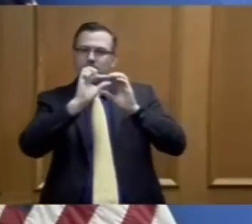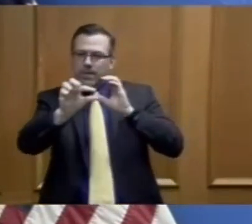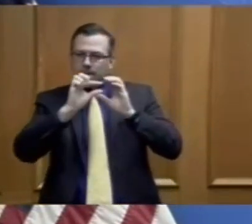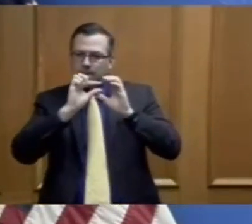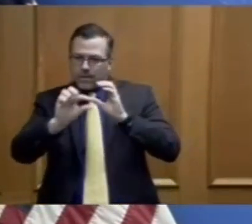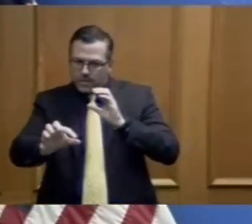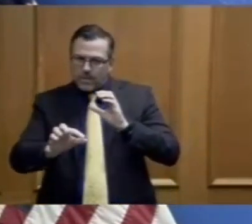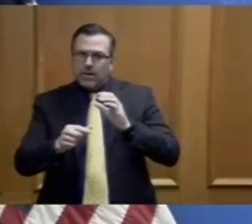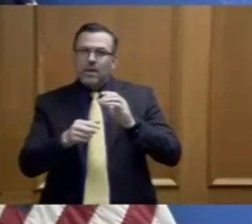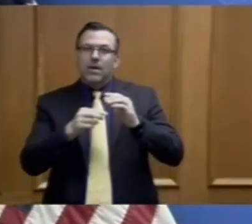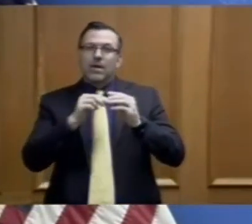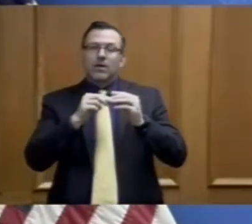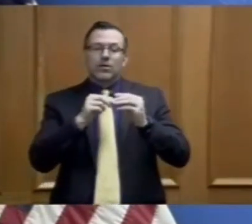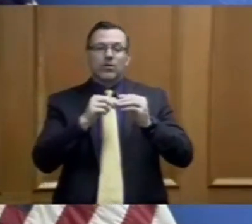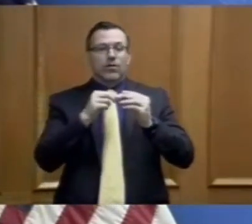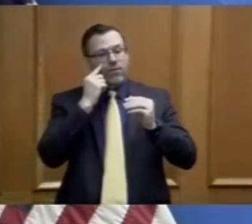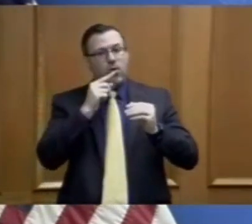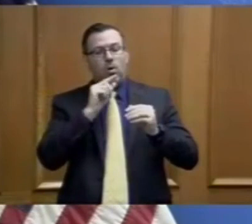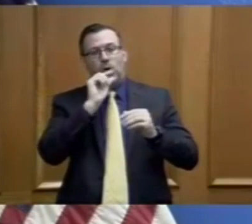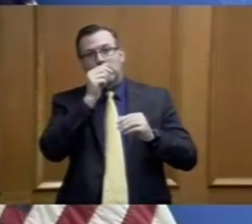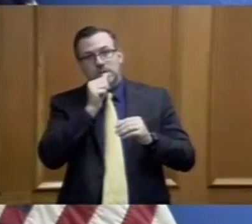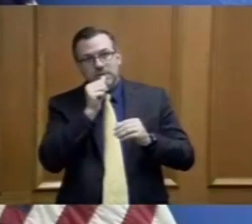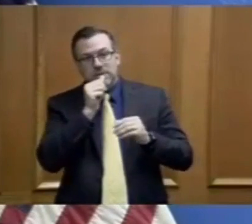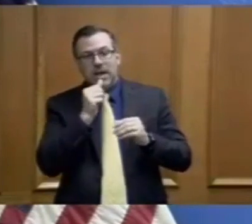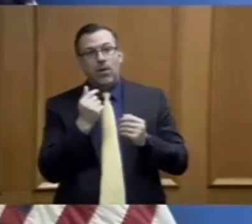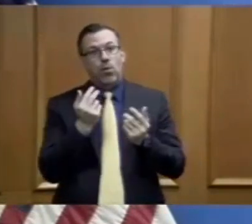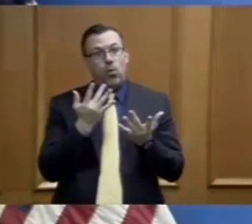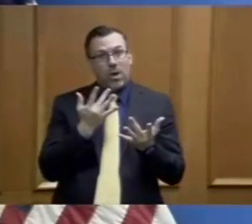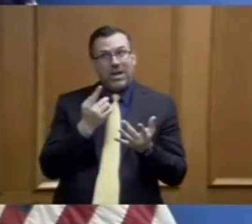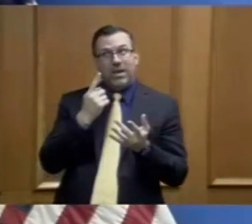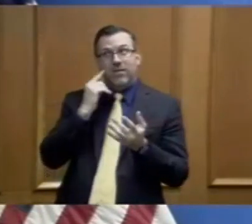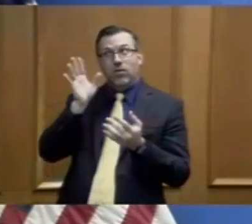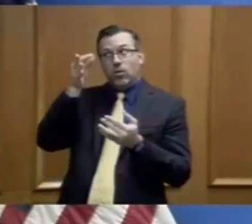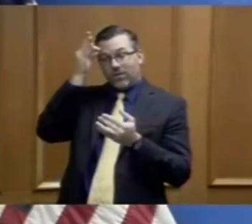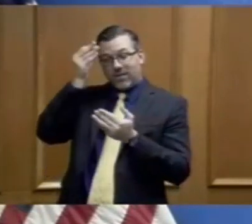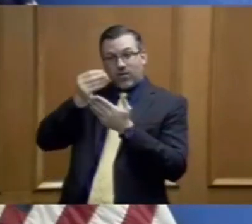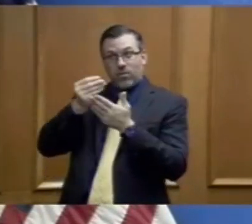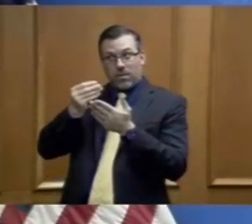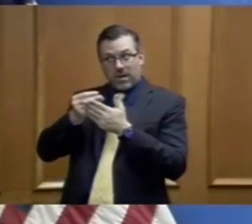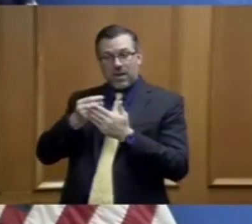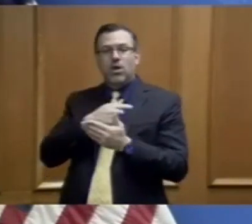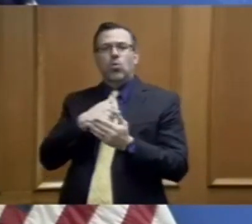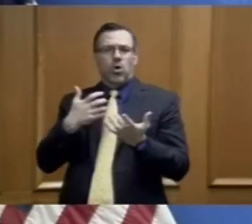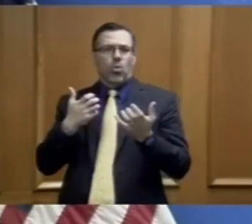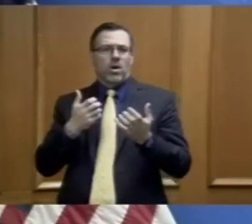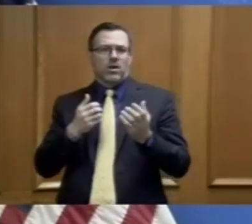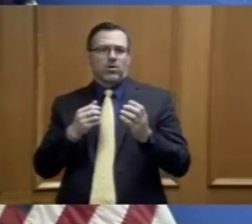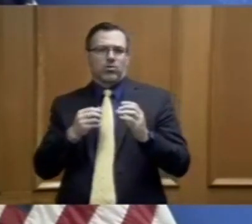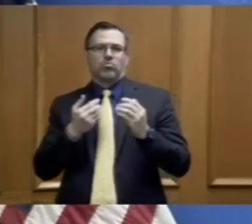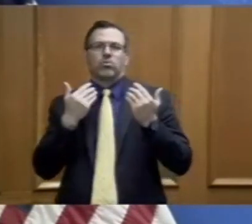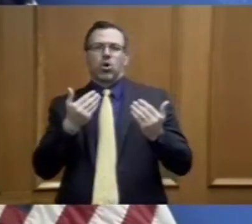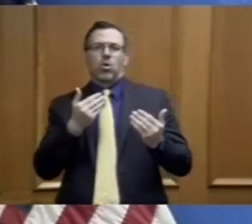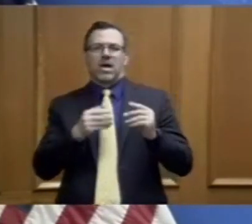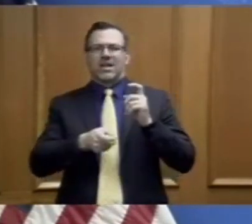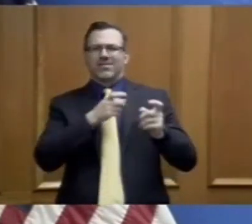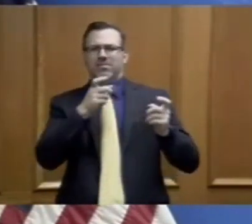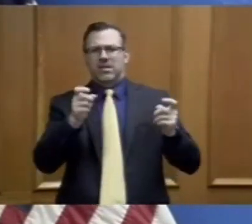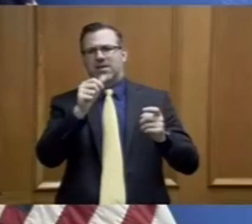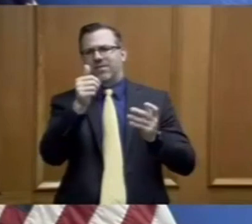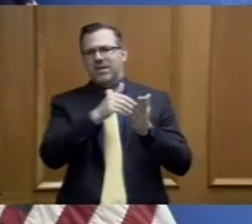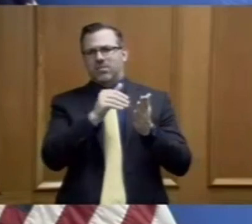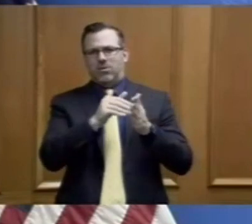time when the available federal dollars would be delivered. We wanted to bridge that gap, and that was the goal of these